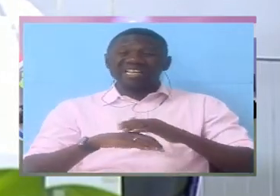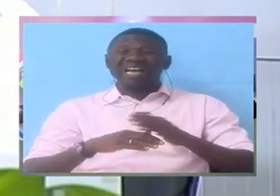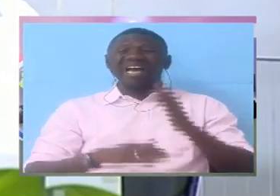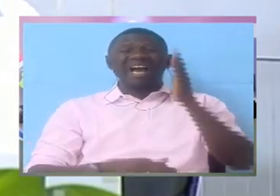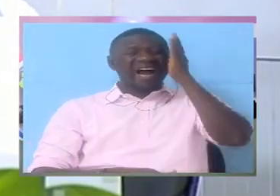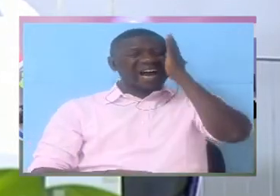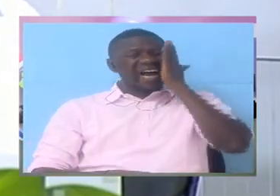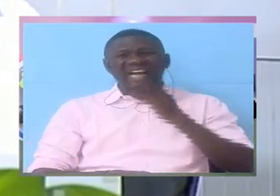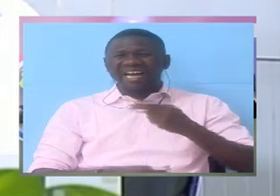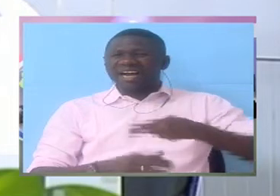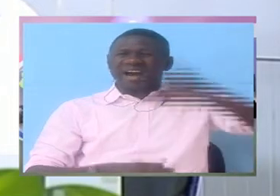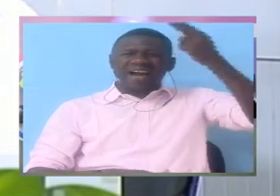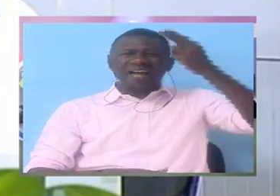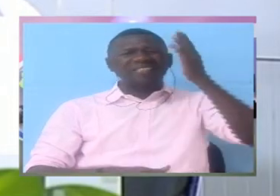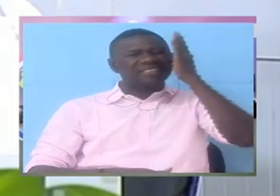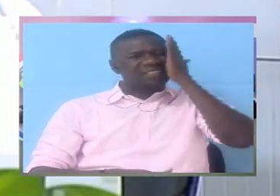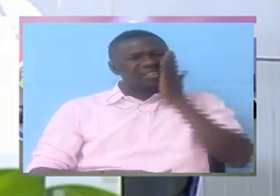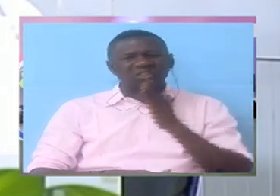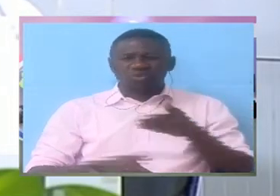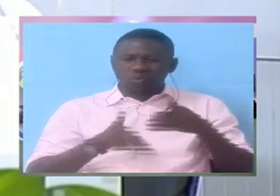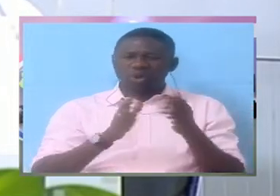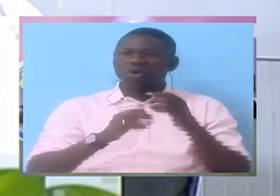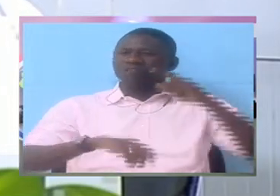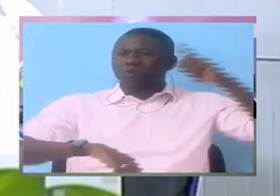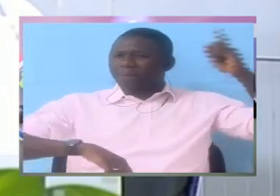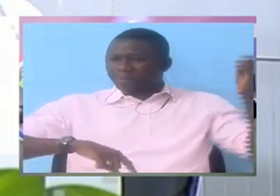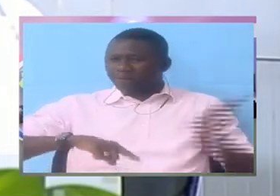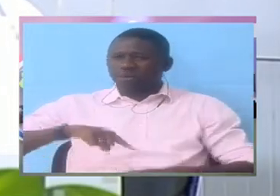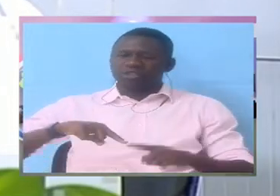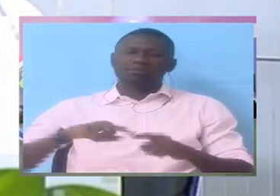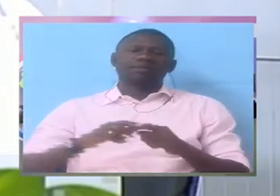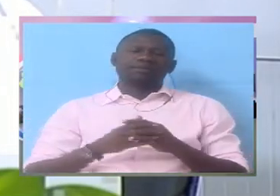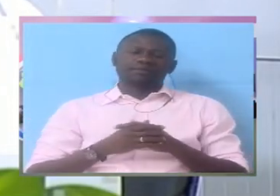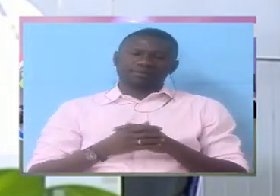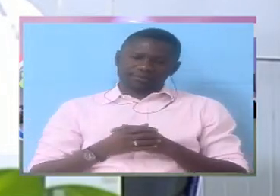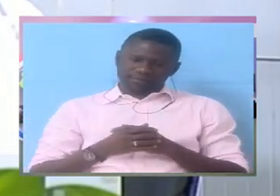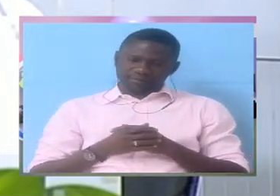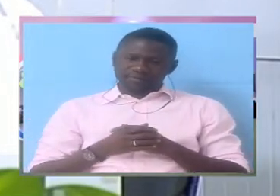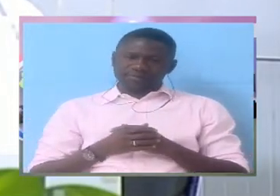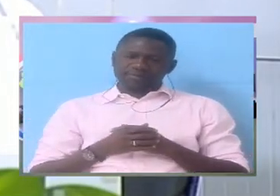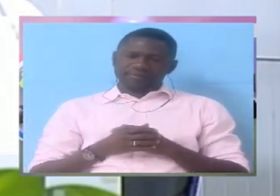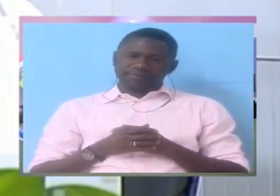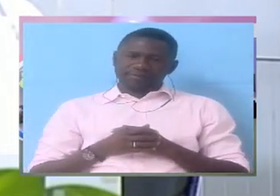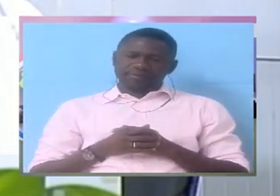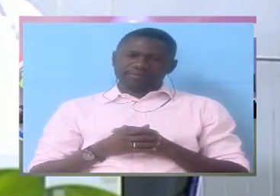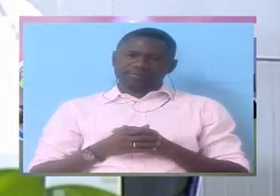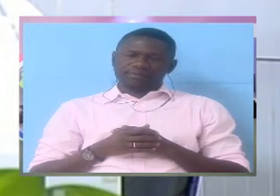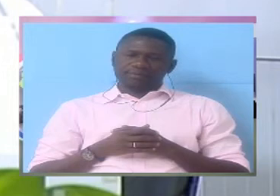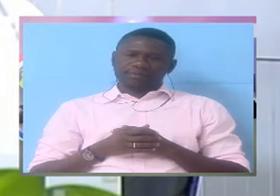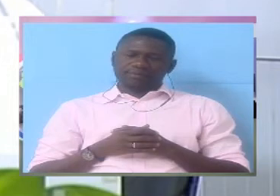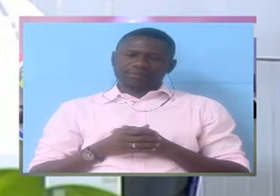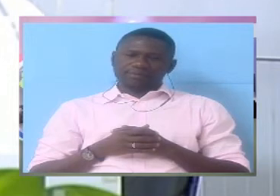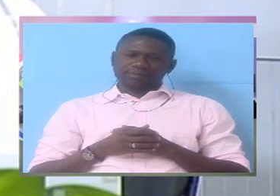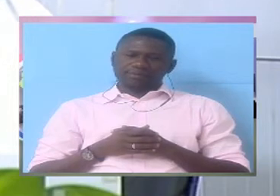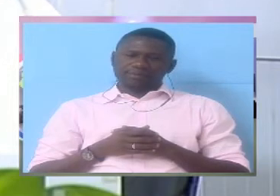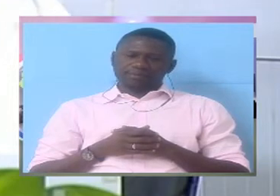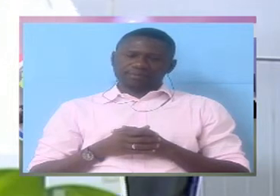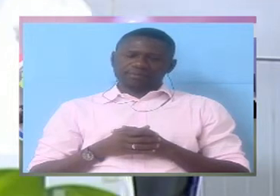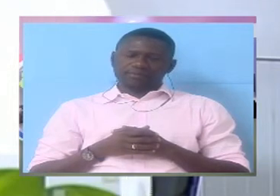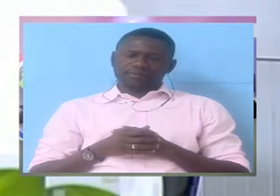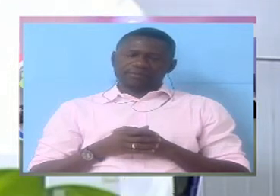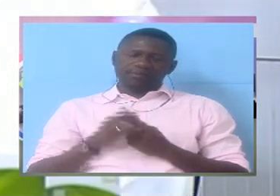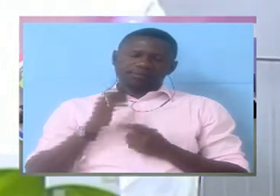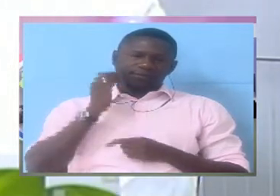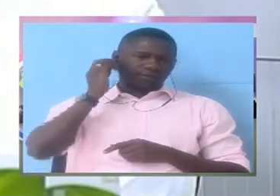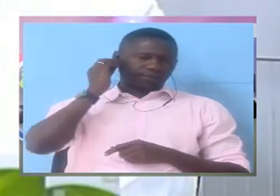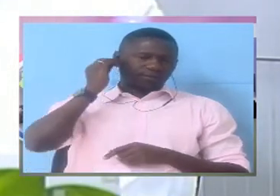It's a high grade of punishment. Wulem tilimbalia santo mati, tilimbalia selerino santo,